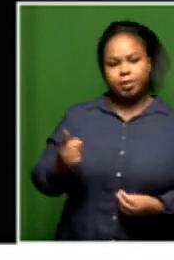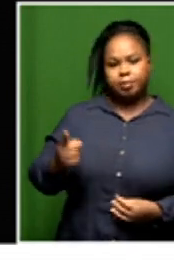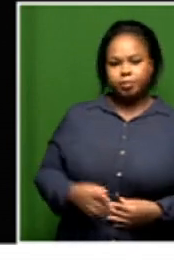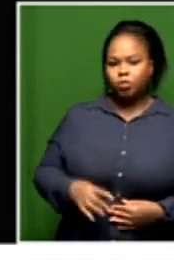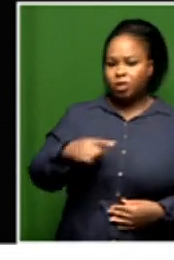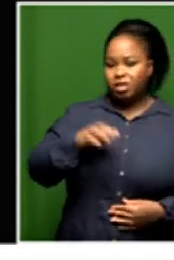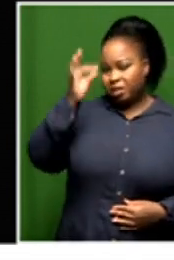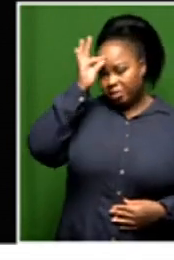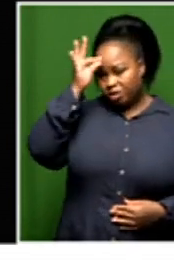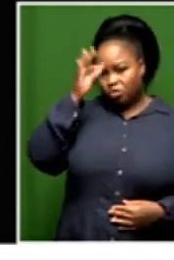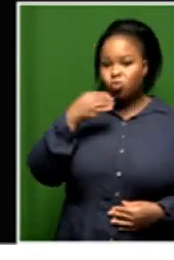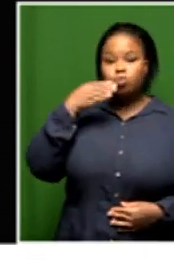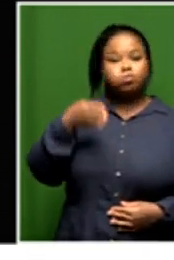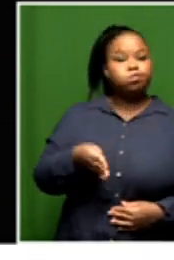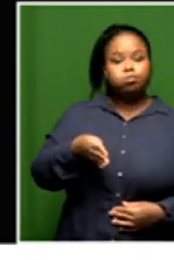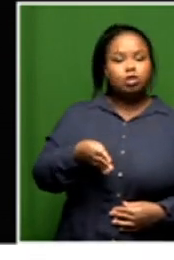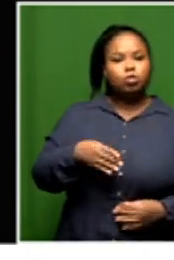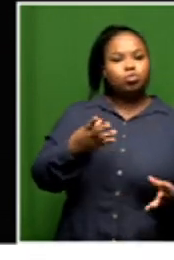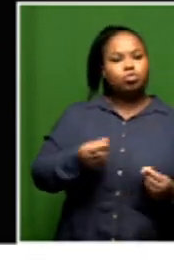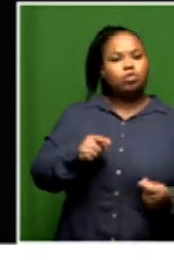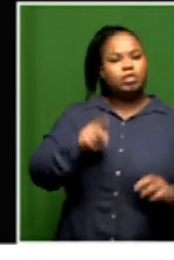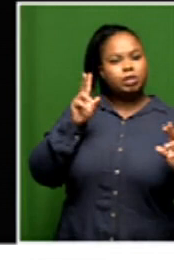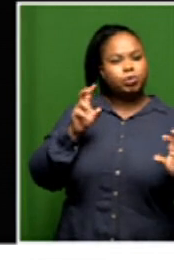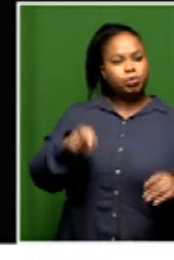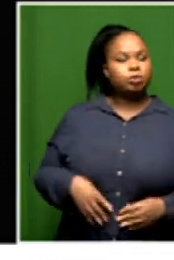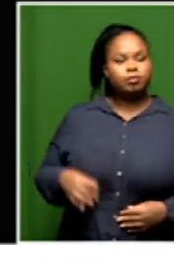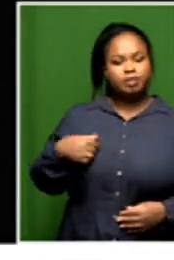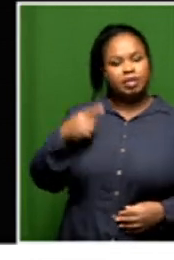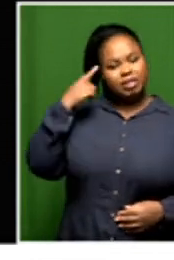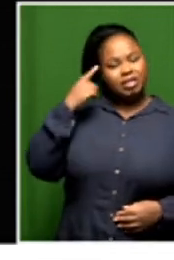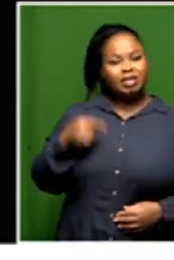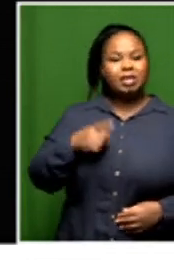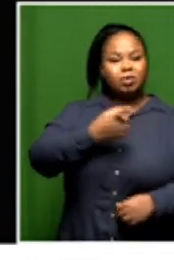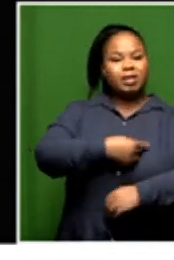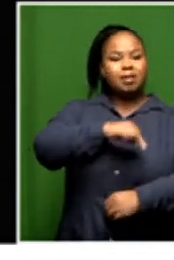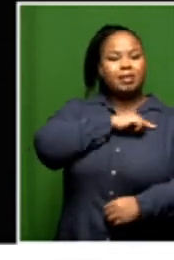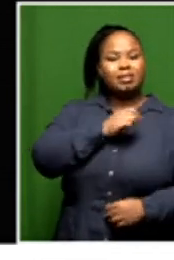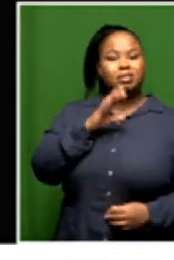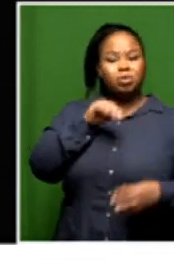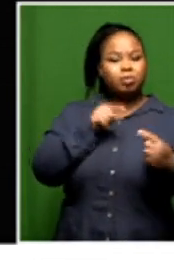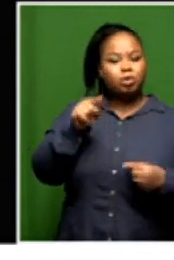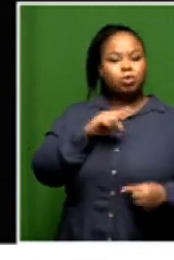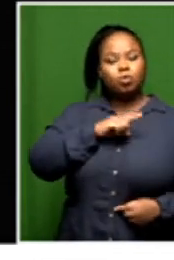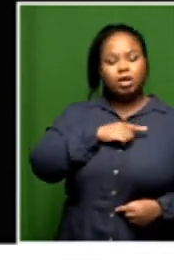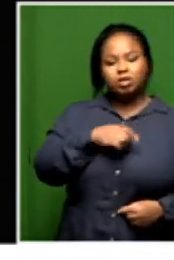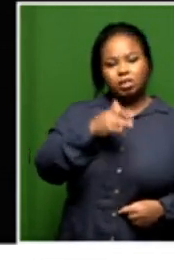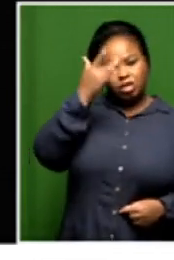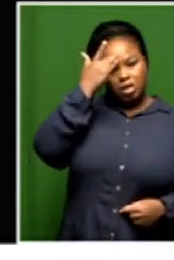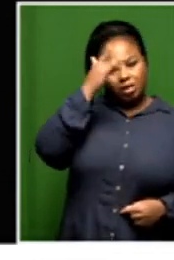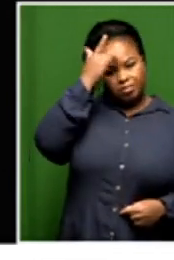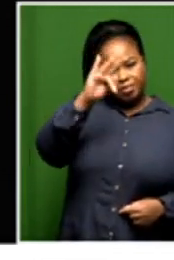enough policemen and feet on the ground to address these issues. I think the lack of capacity is within crime